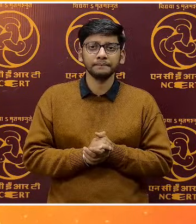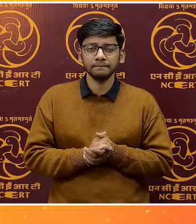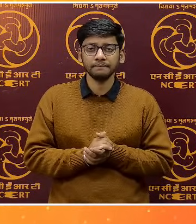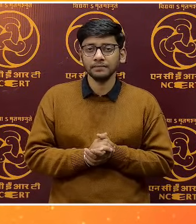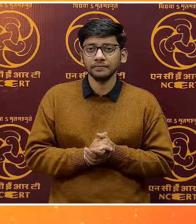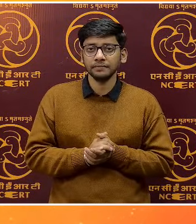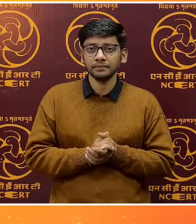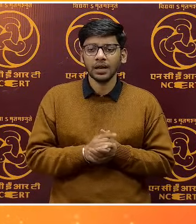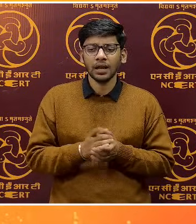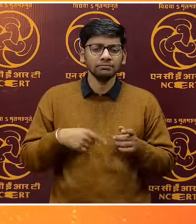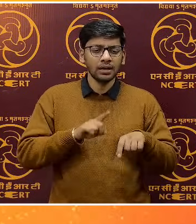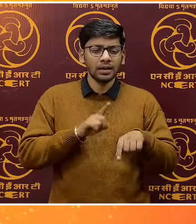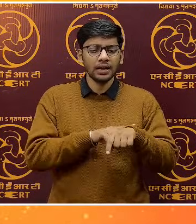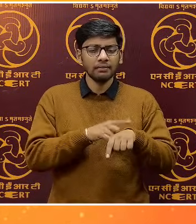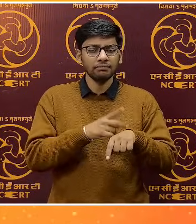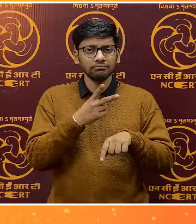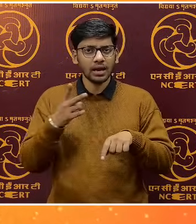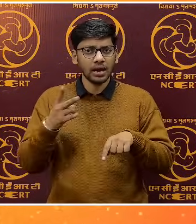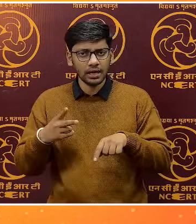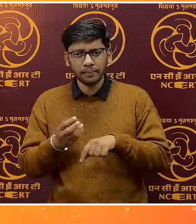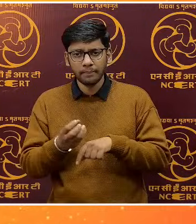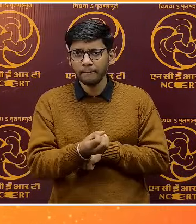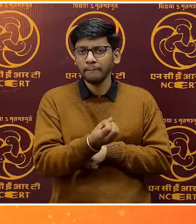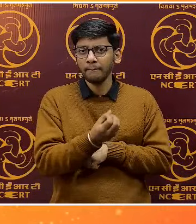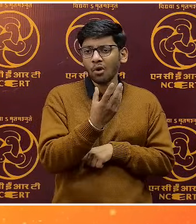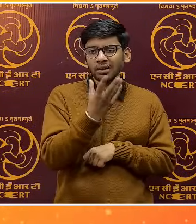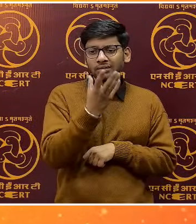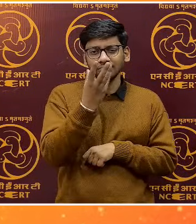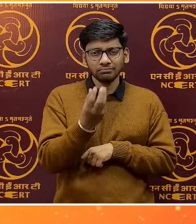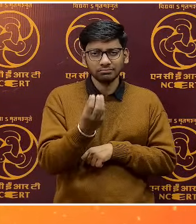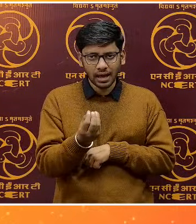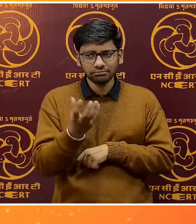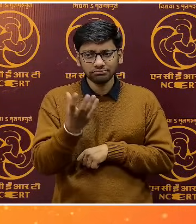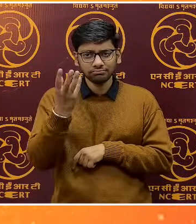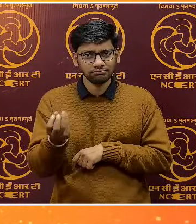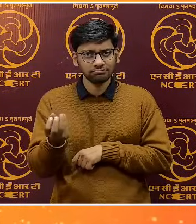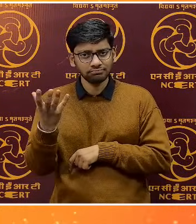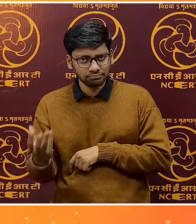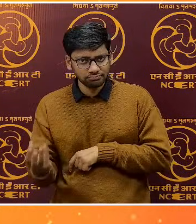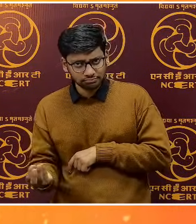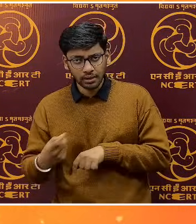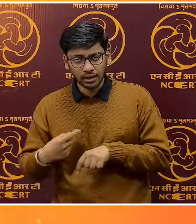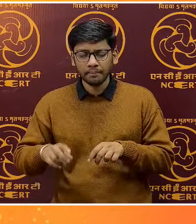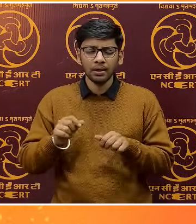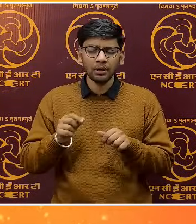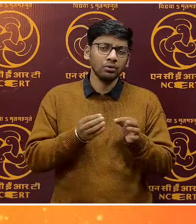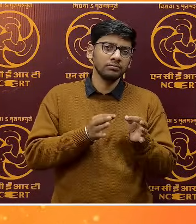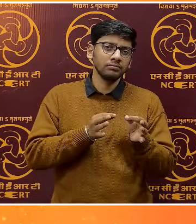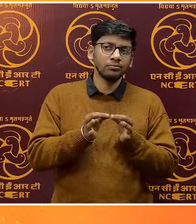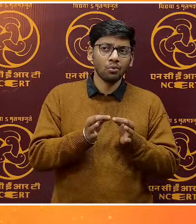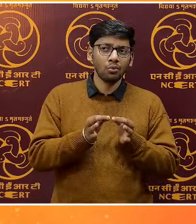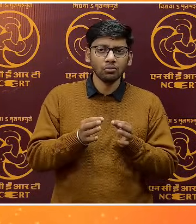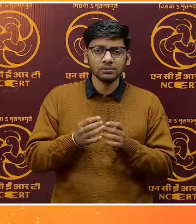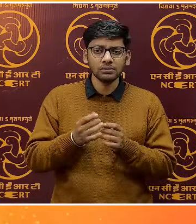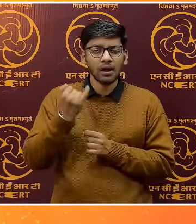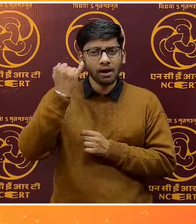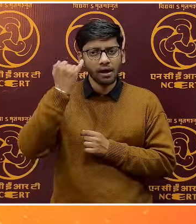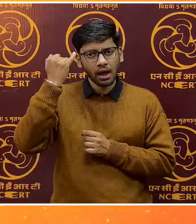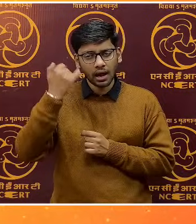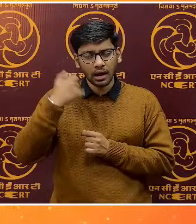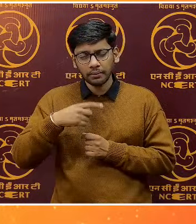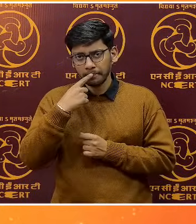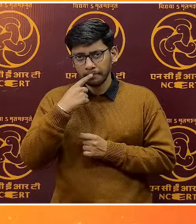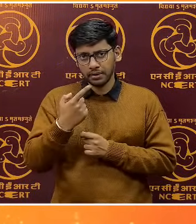of times are here: morning, night, evening, afternoon. Right? Now I will give you certain hints and you have to tell